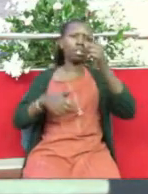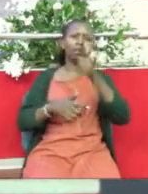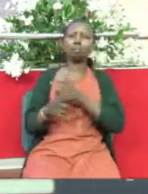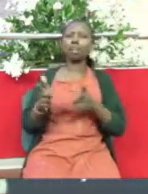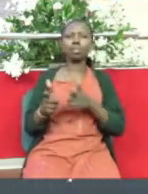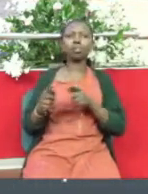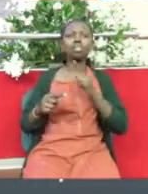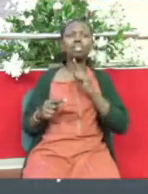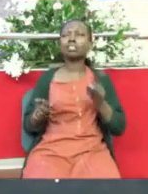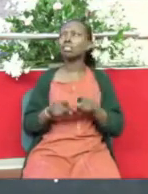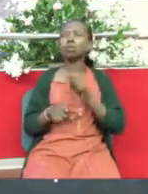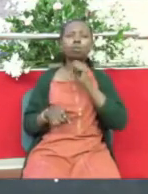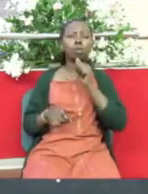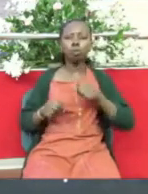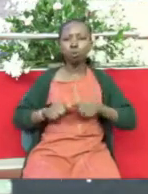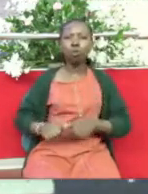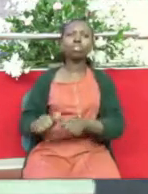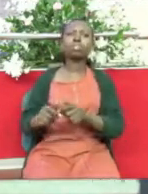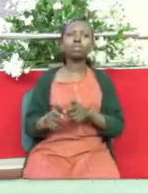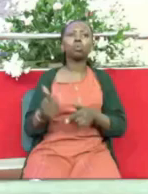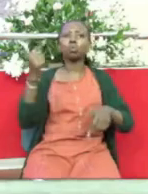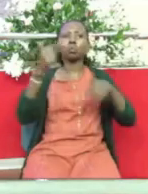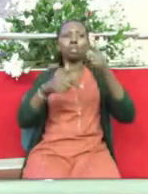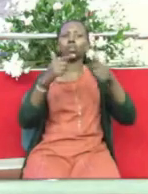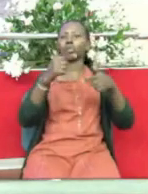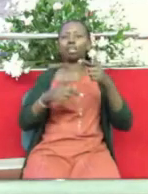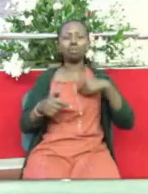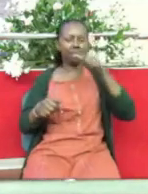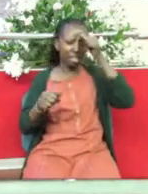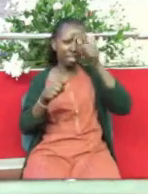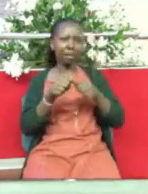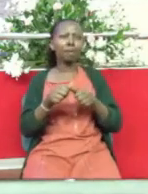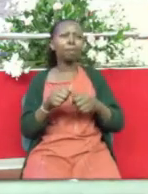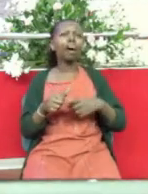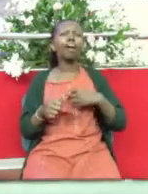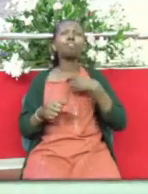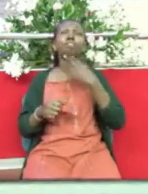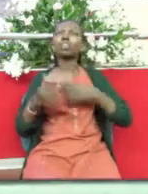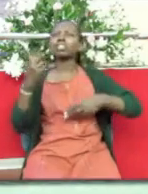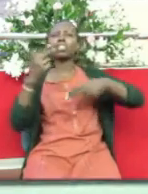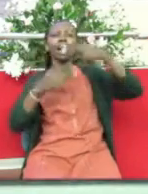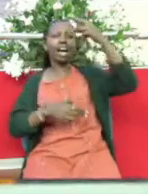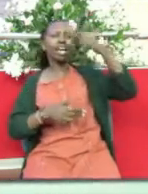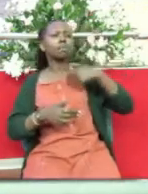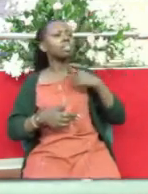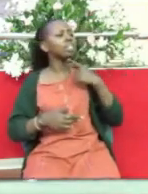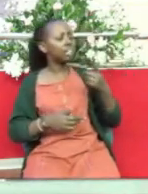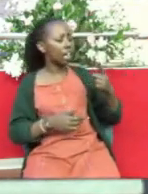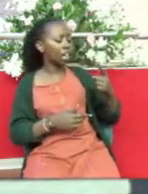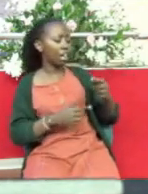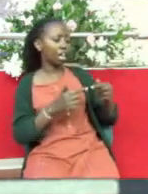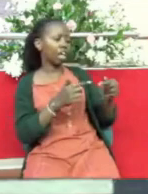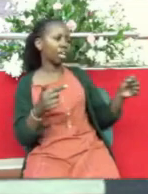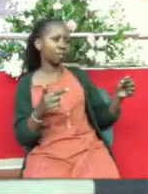this environment. Hauwezi kuendelea kufanya kazi katika mazingira haya. And I remember shouting. Na nakumbuka nikisema kwa sauti. And I told it.